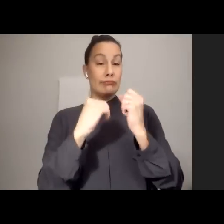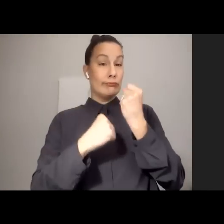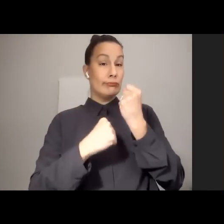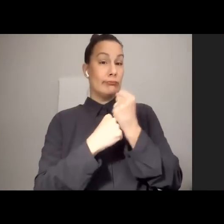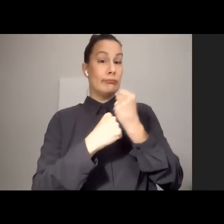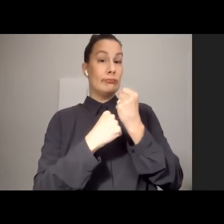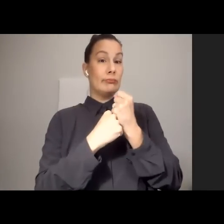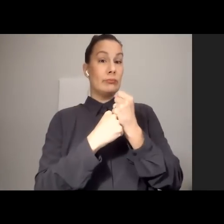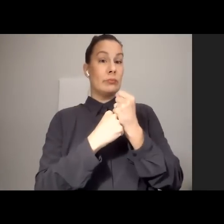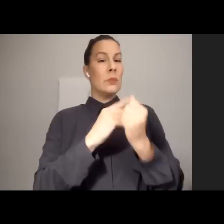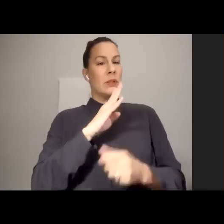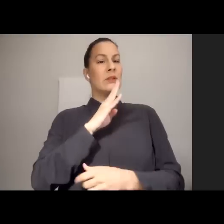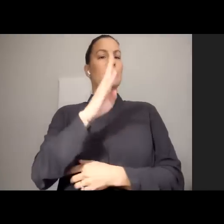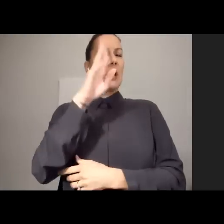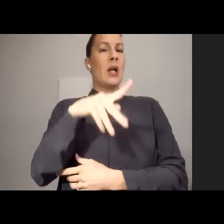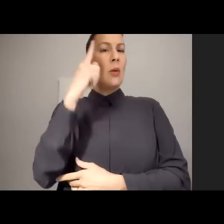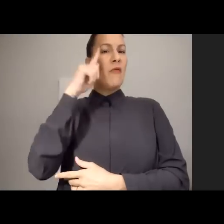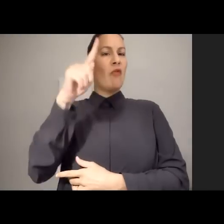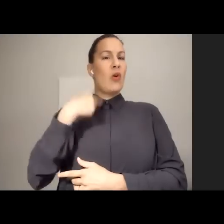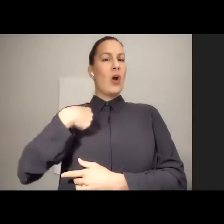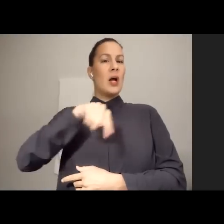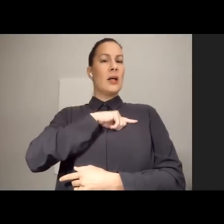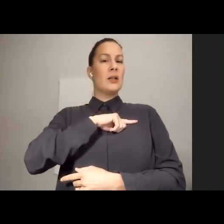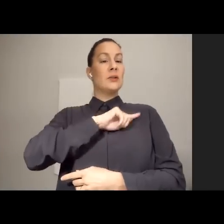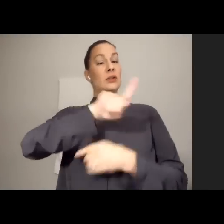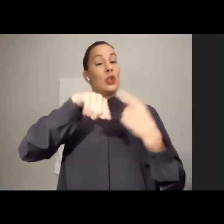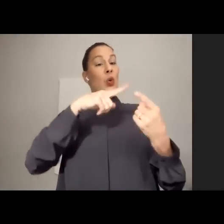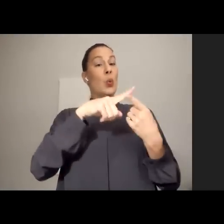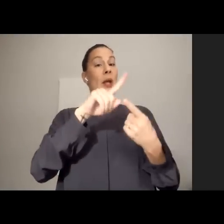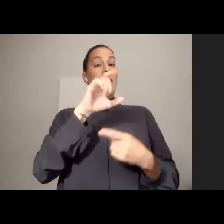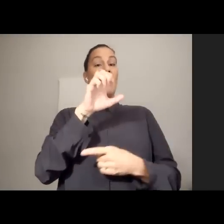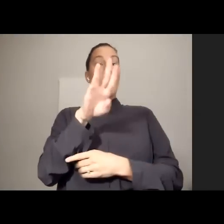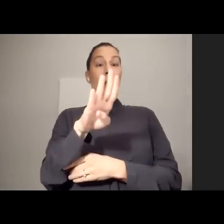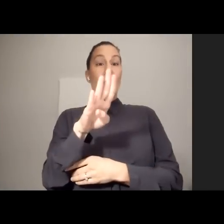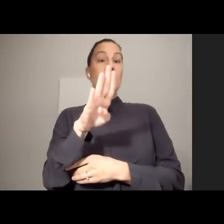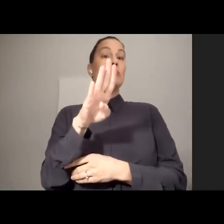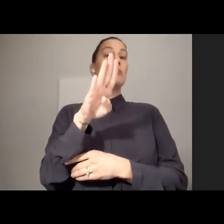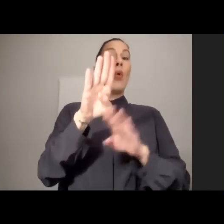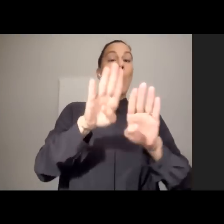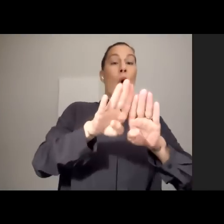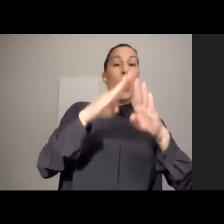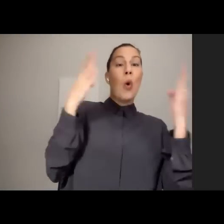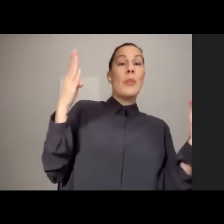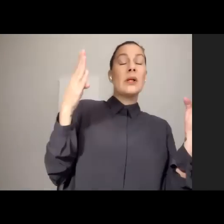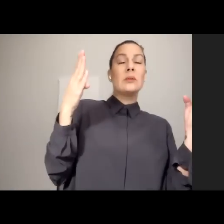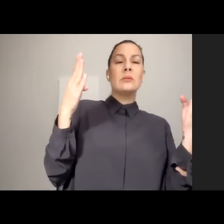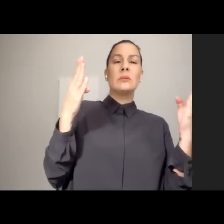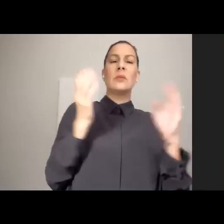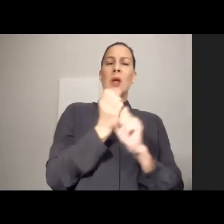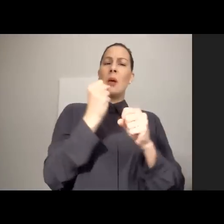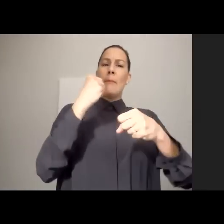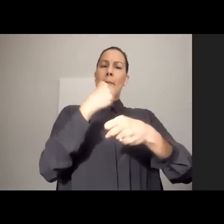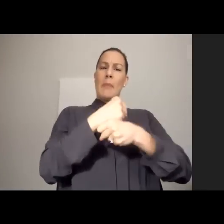speak up for us when these places open, these clubs open, and make spaces for Black women.